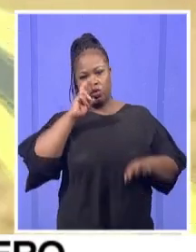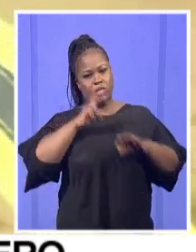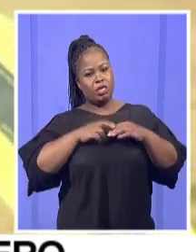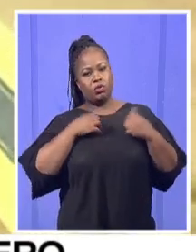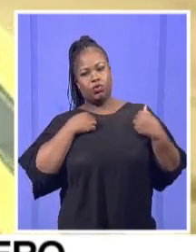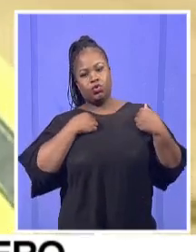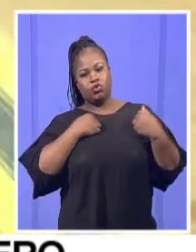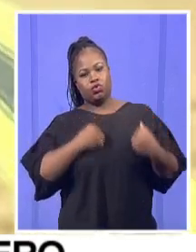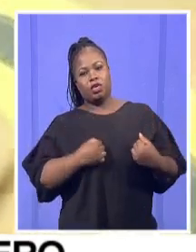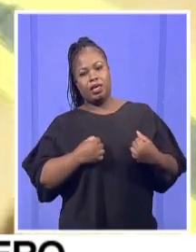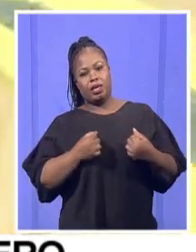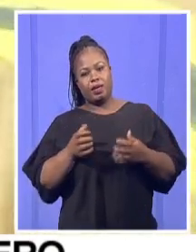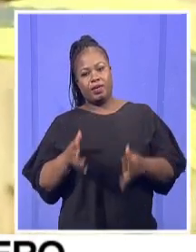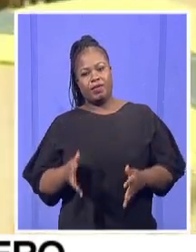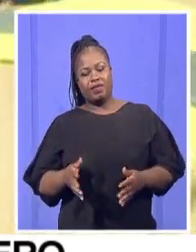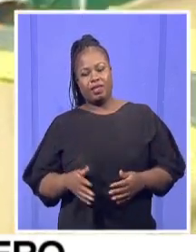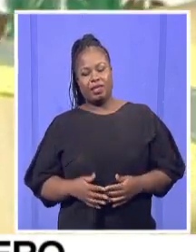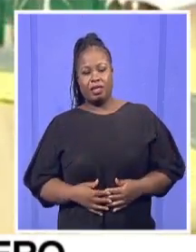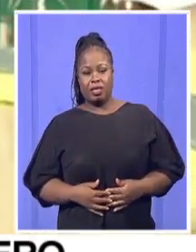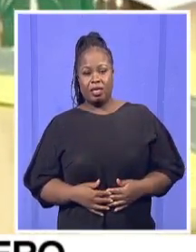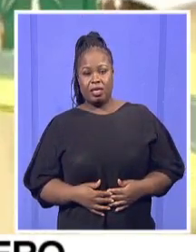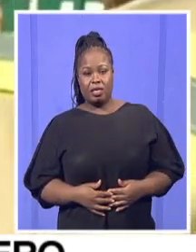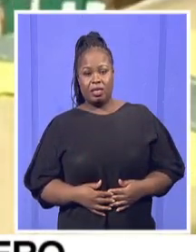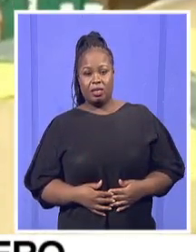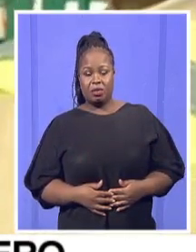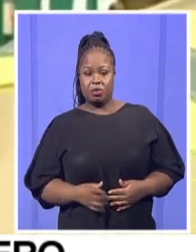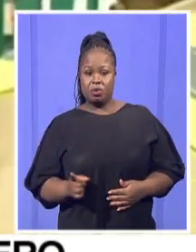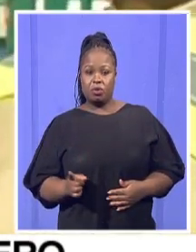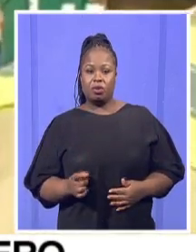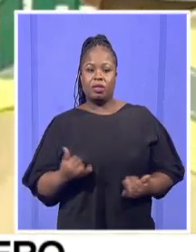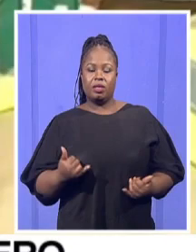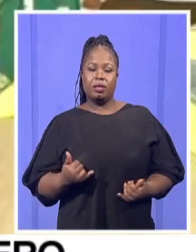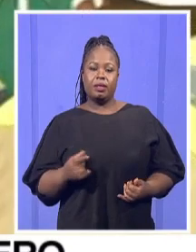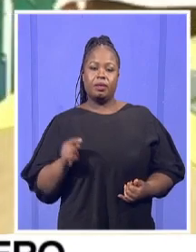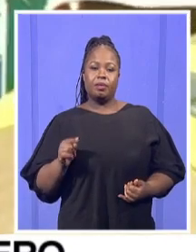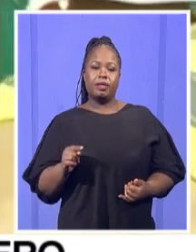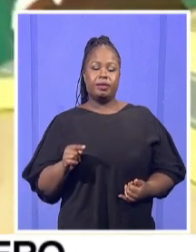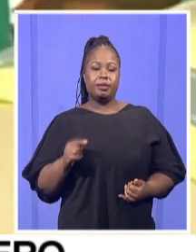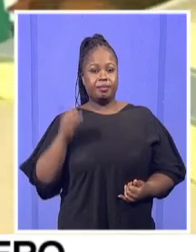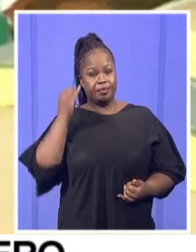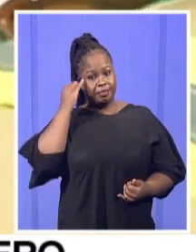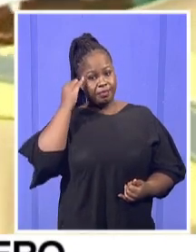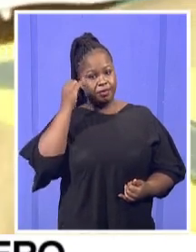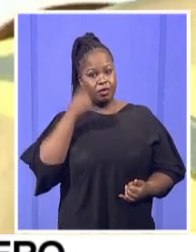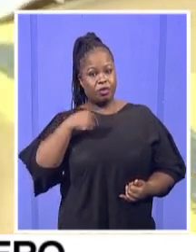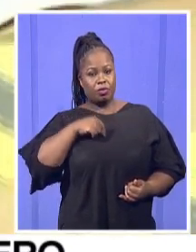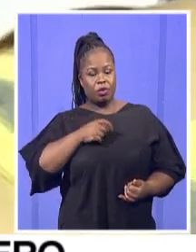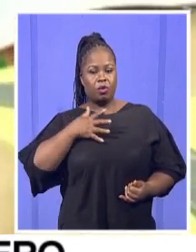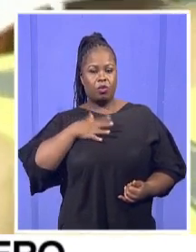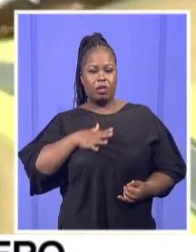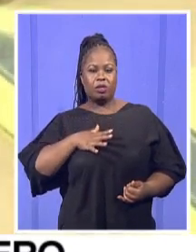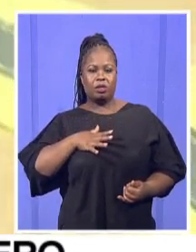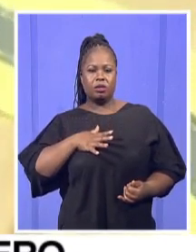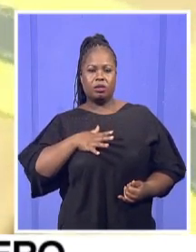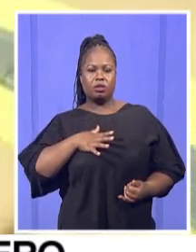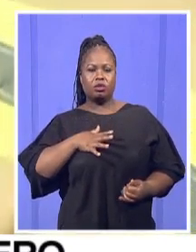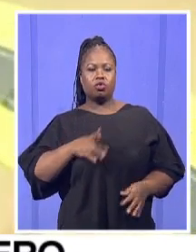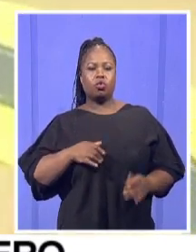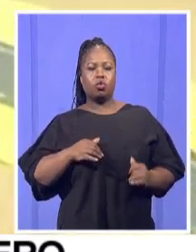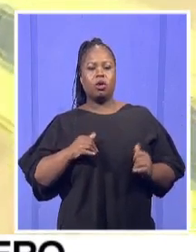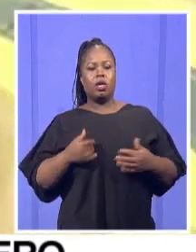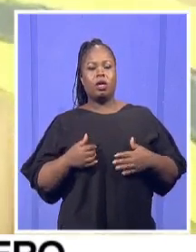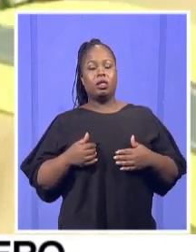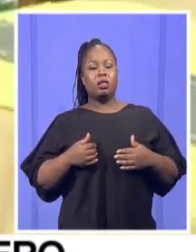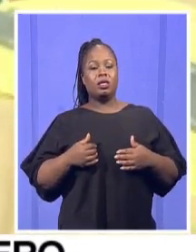Exactly. Okay. Yeah. So that's the intent. So that is in the works. Yeah. So the intent is to get the cost down to equivalency to diesel, and at that point,